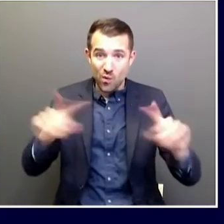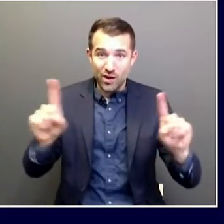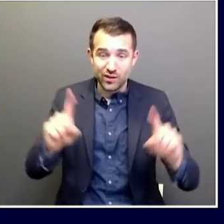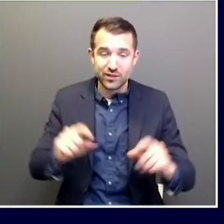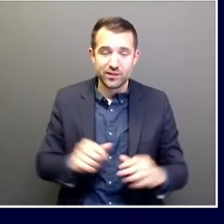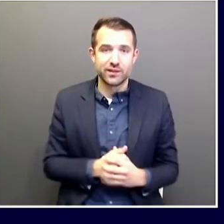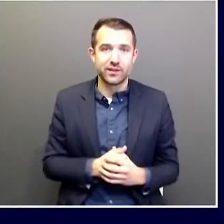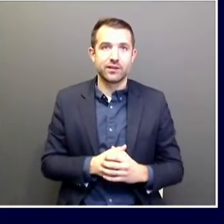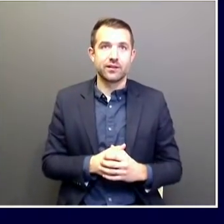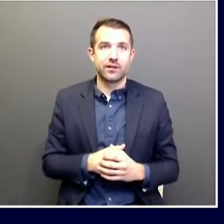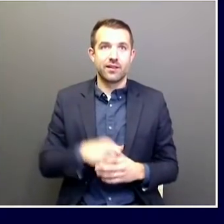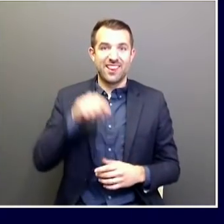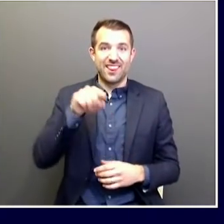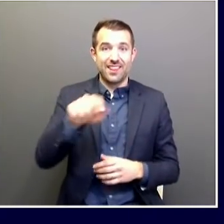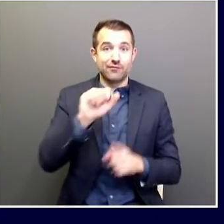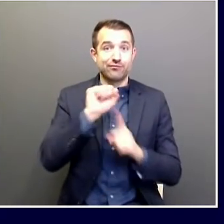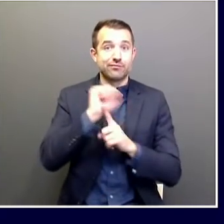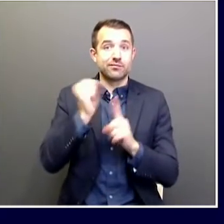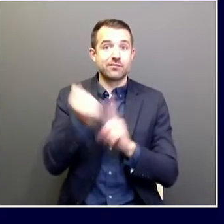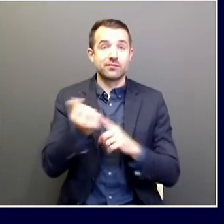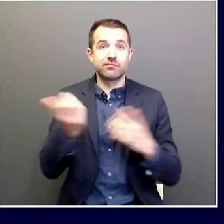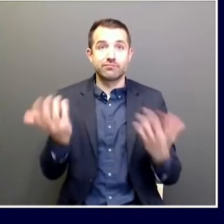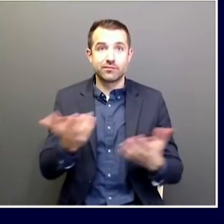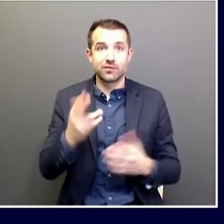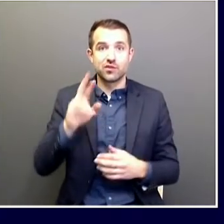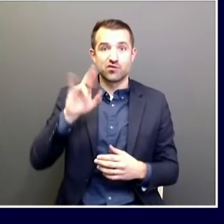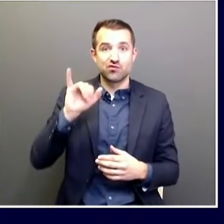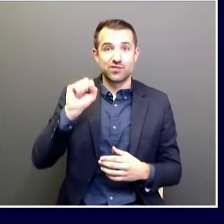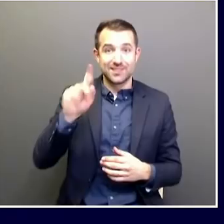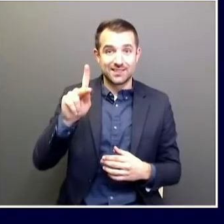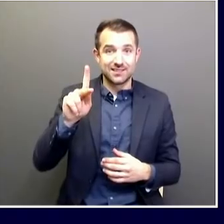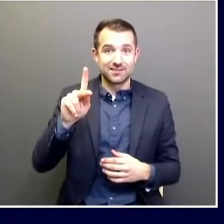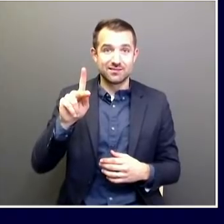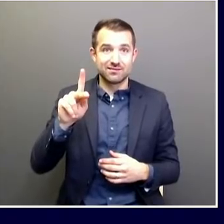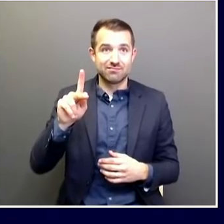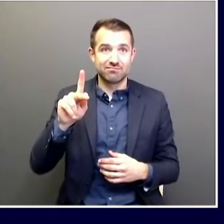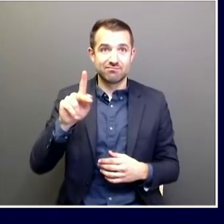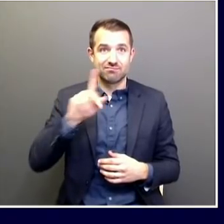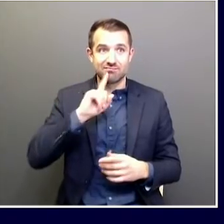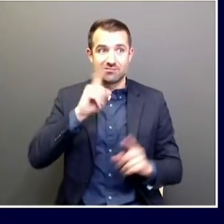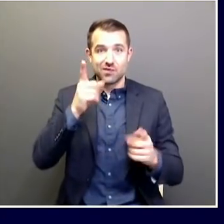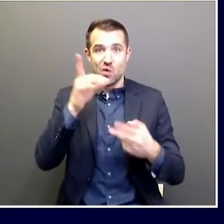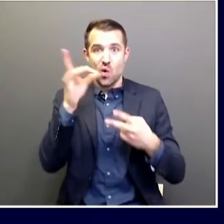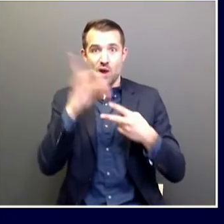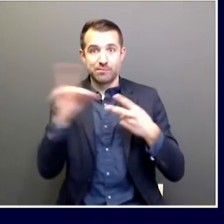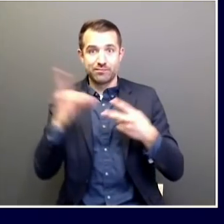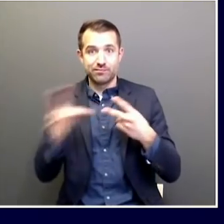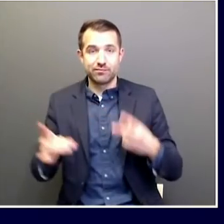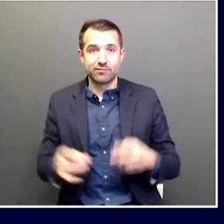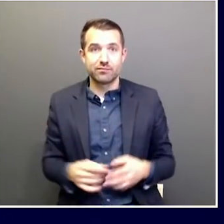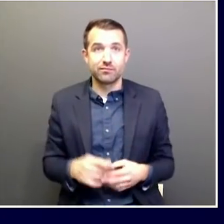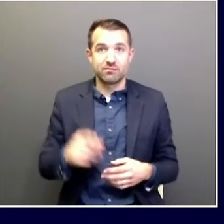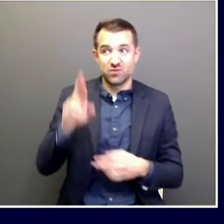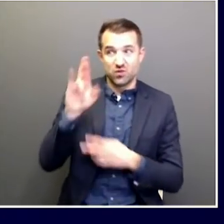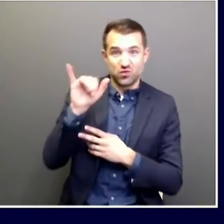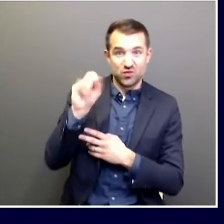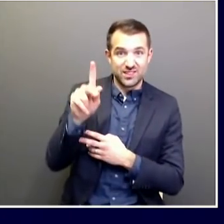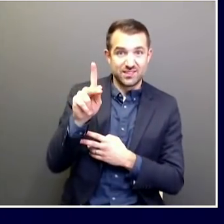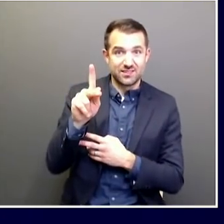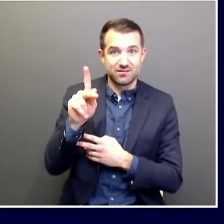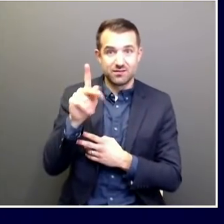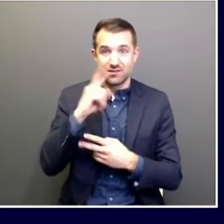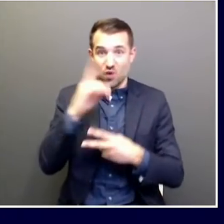and the risk that people face is on some level an elective risk. You need not put yourself and your family at risk